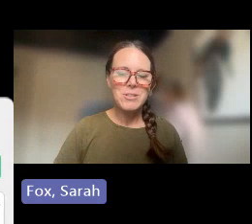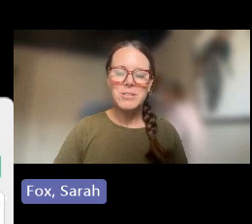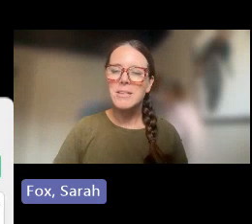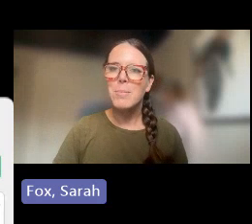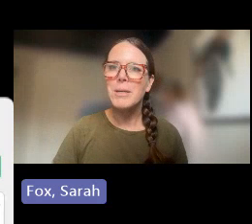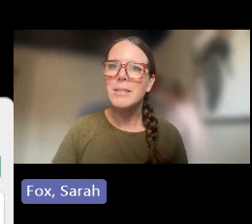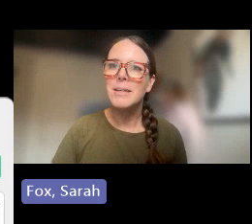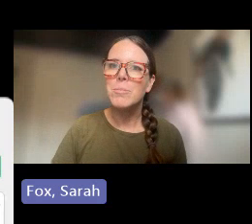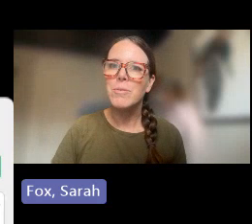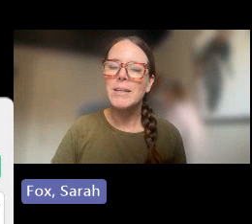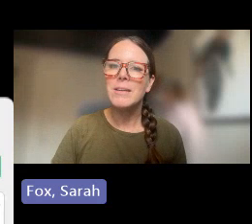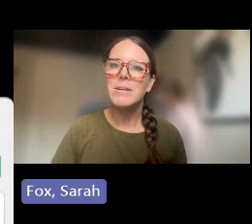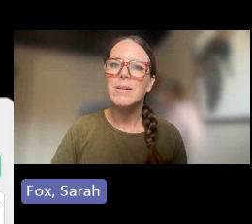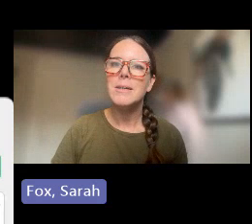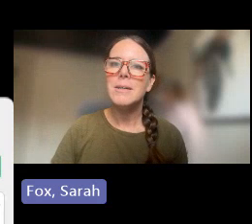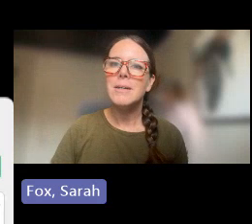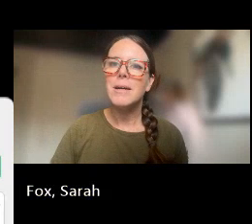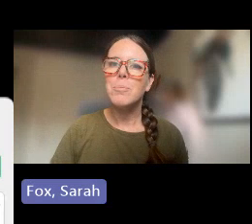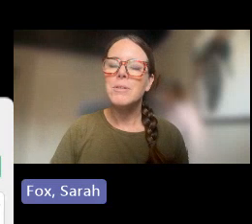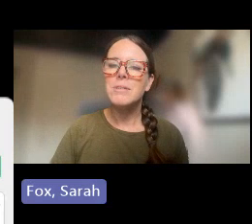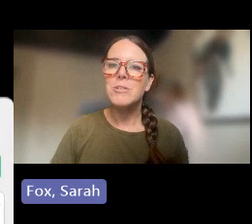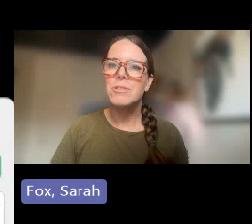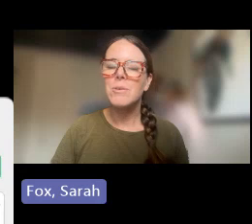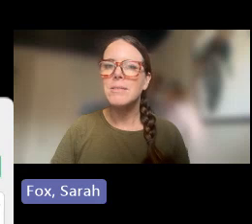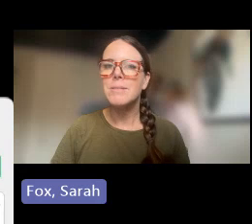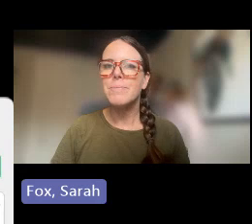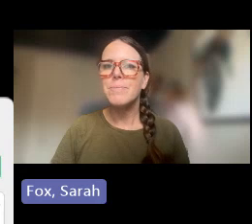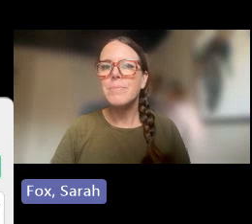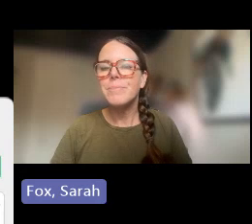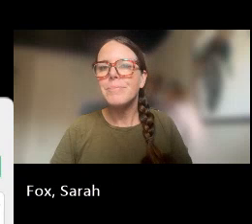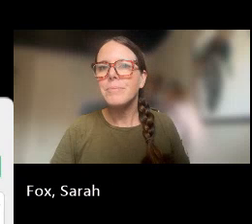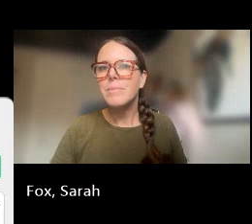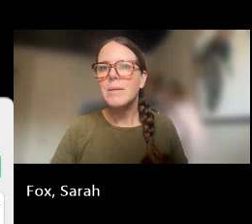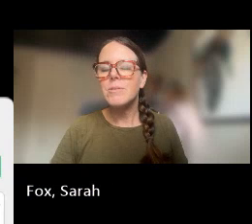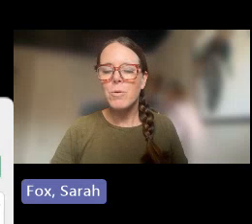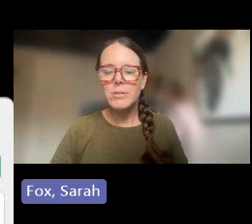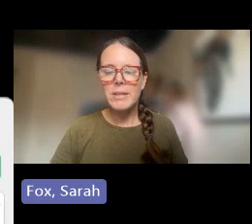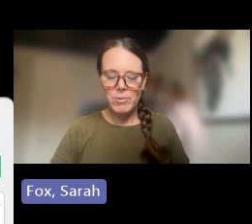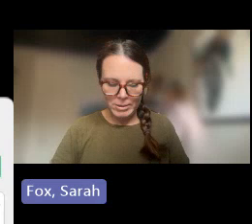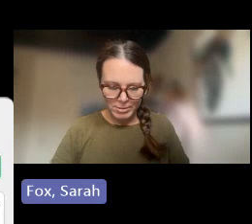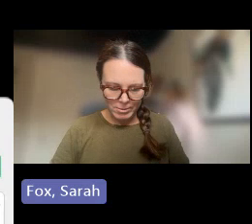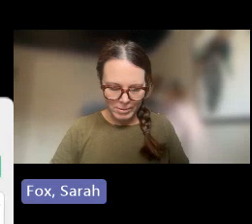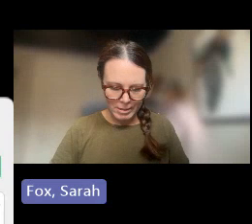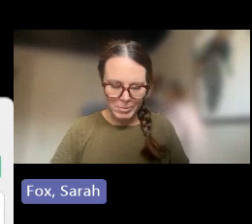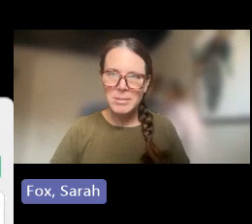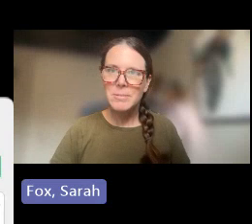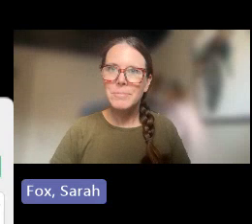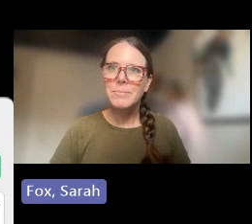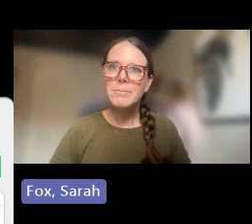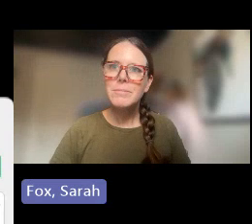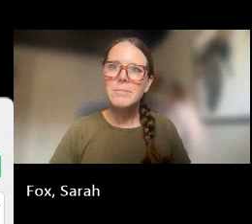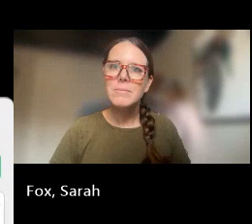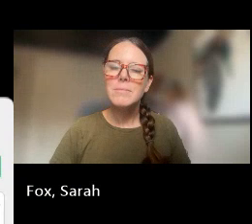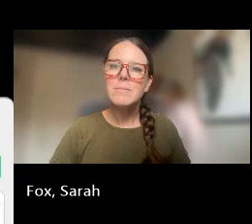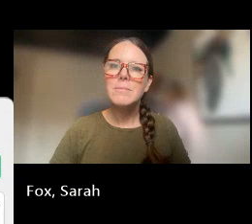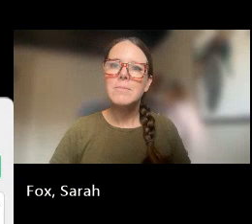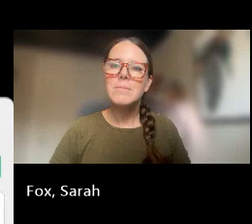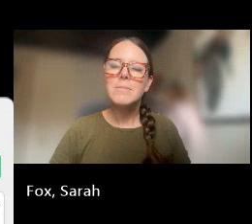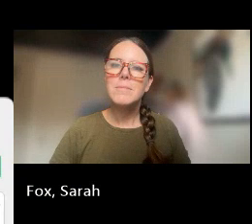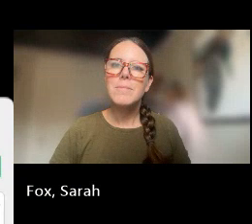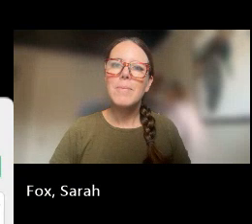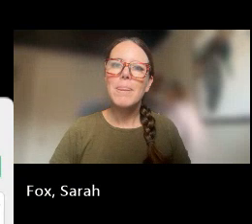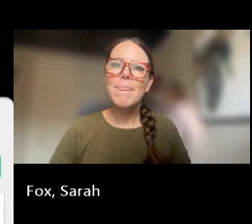individual agencies come in and provide their presentations to us. Is there more to that, Chris, that I missed?